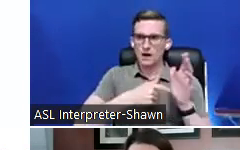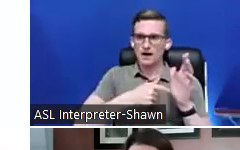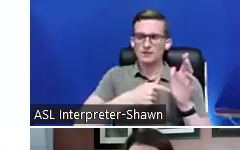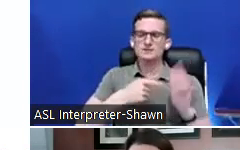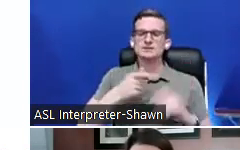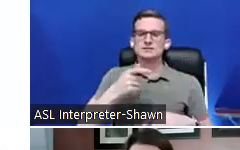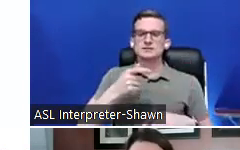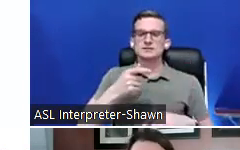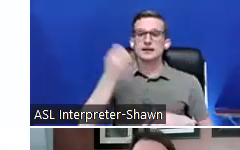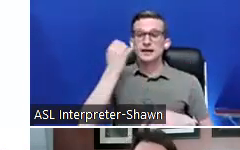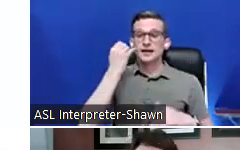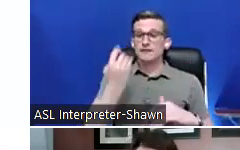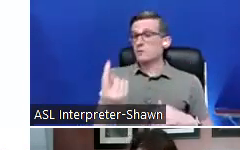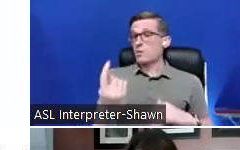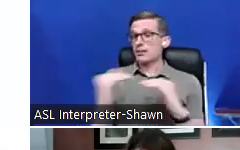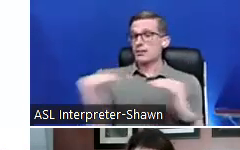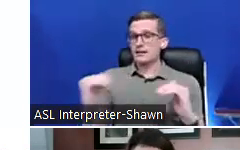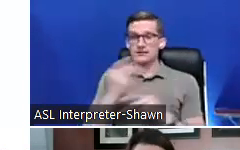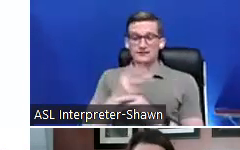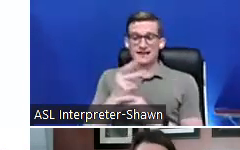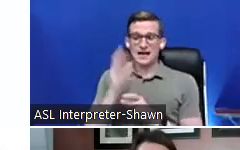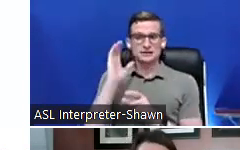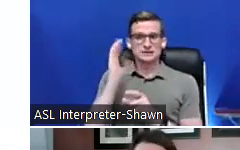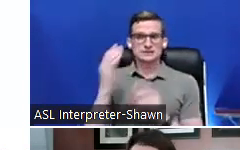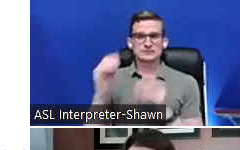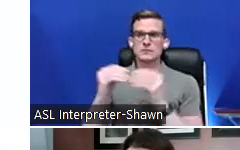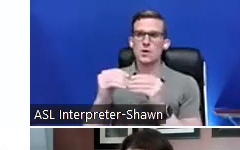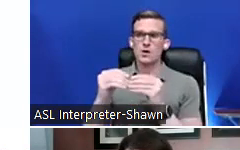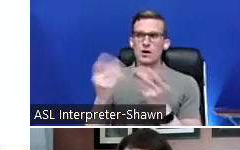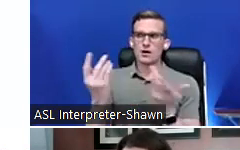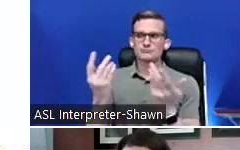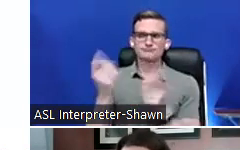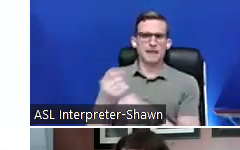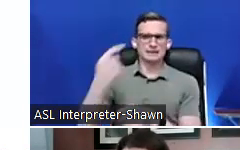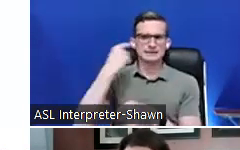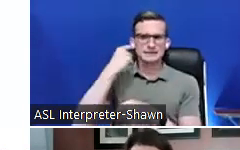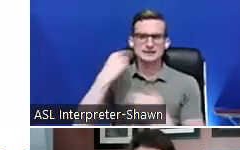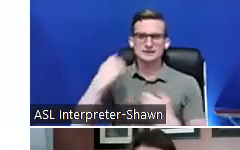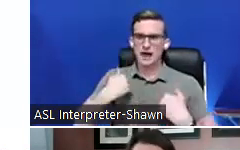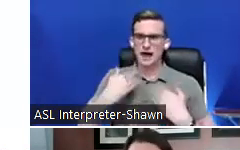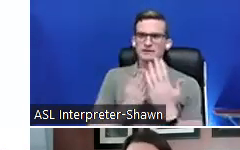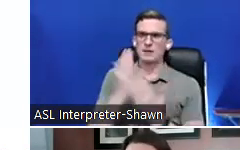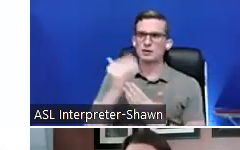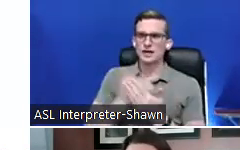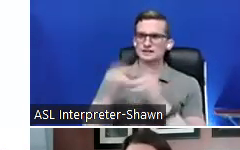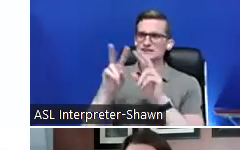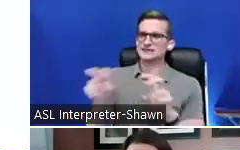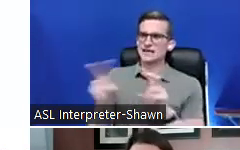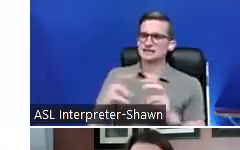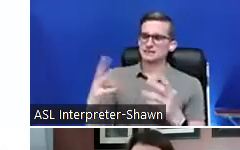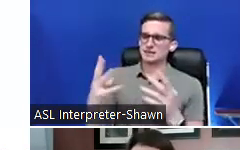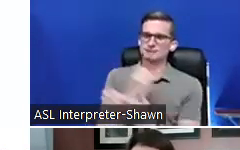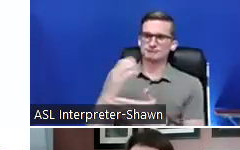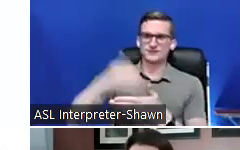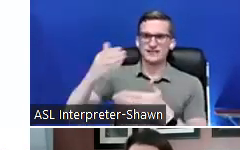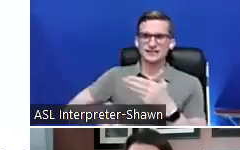is a level of care where it makes more sense to have the comprehensive assessment done sooner rather than later. It gives us a